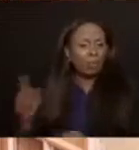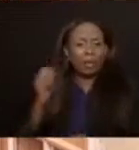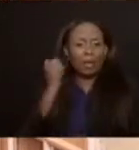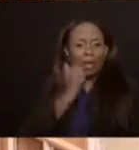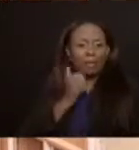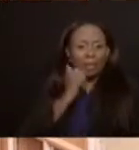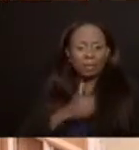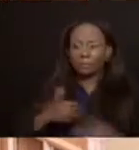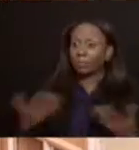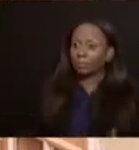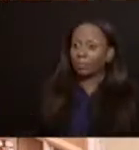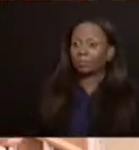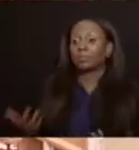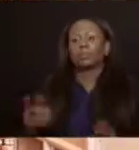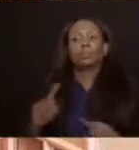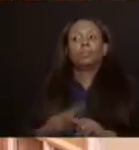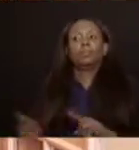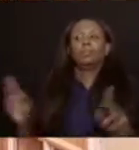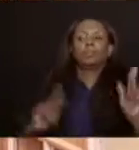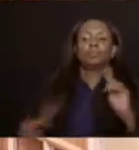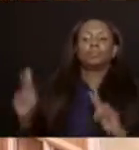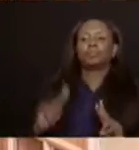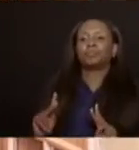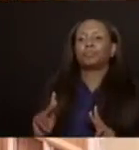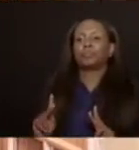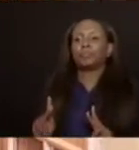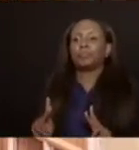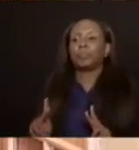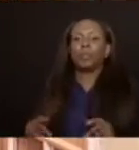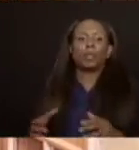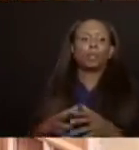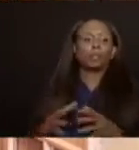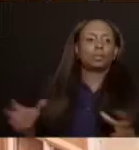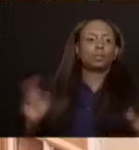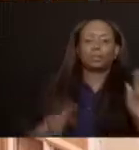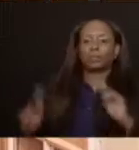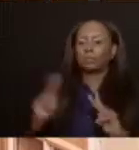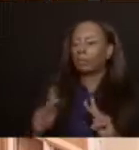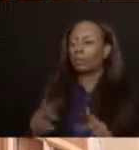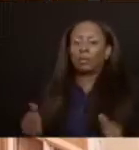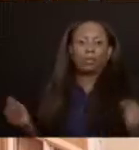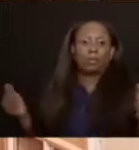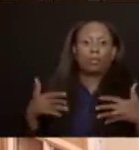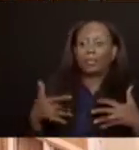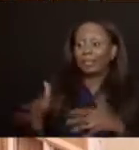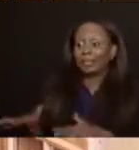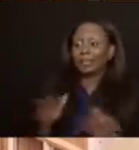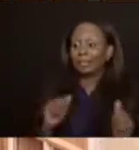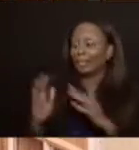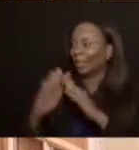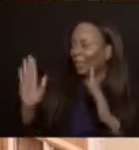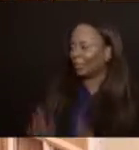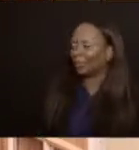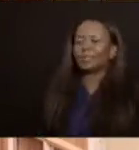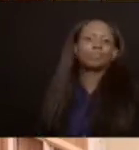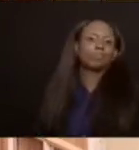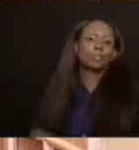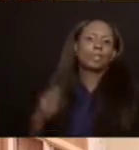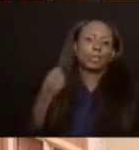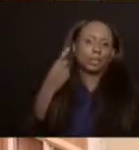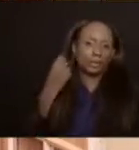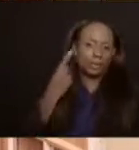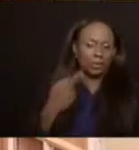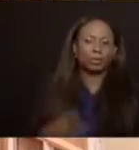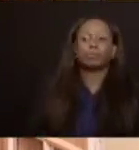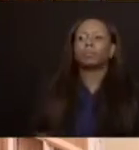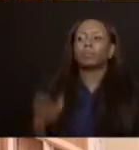between those who are shut in and those who may not, there are a lot of people who are genuinely frightened to come out the houses. We get that. And therefore we're